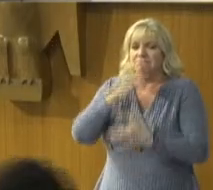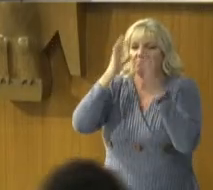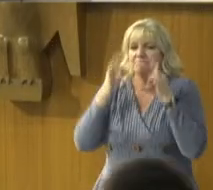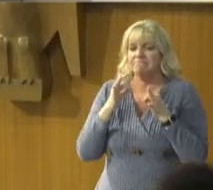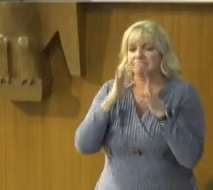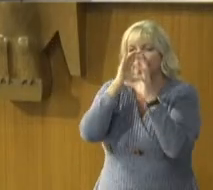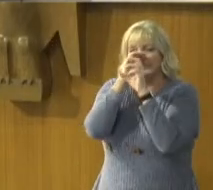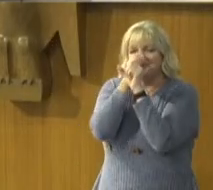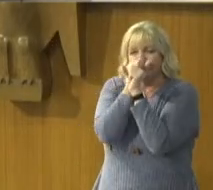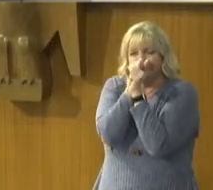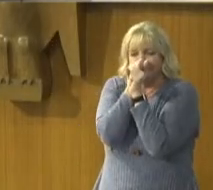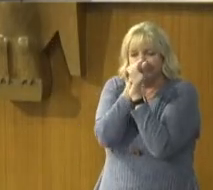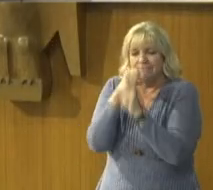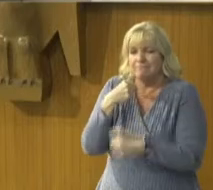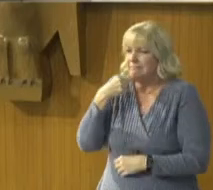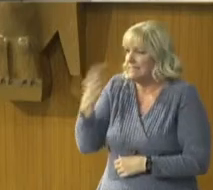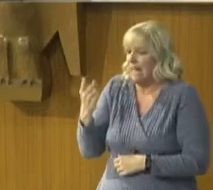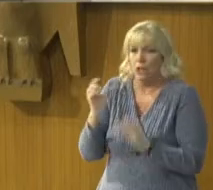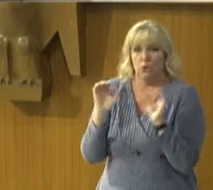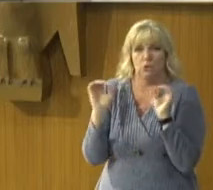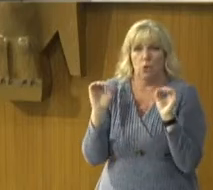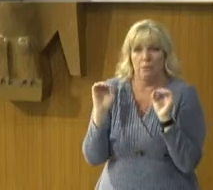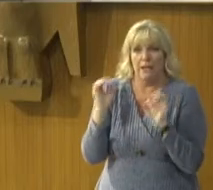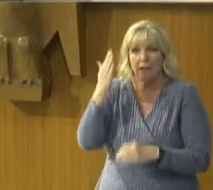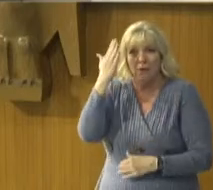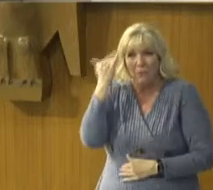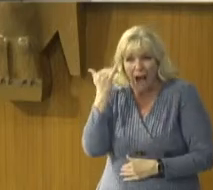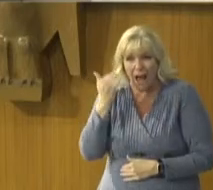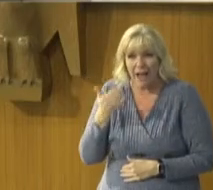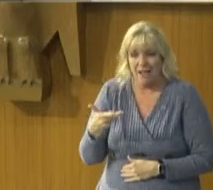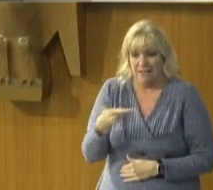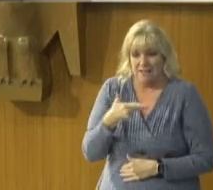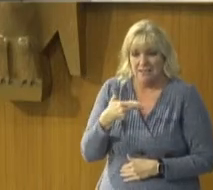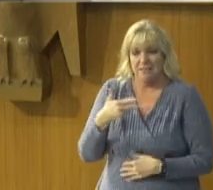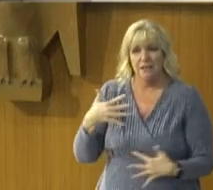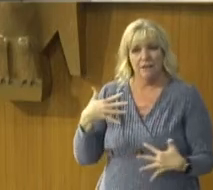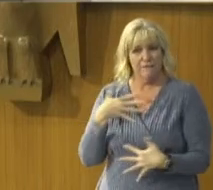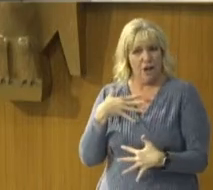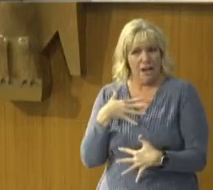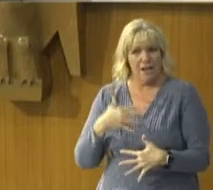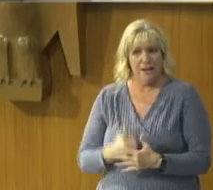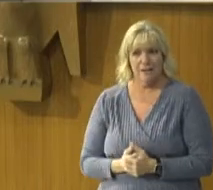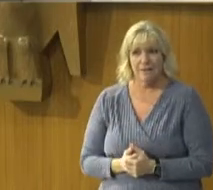nothing to anyone, for they were afraid.